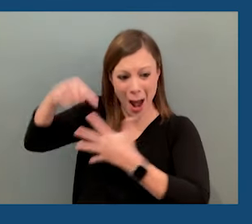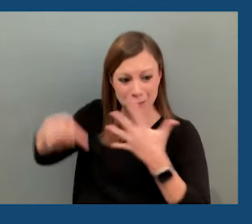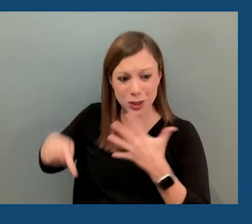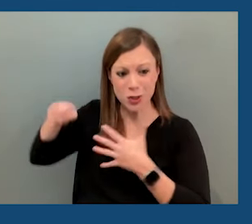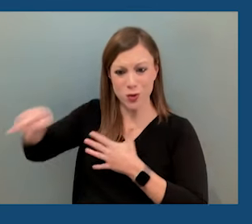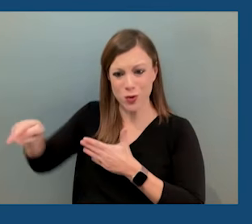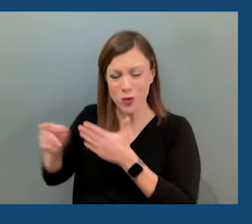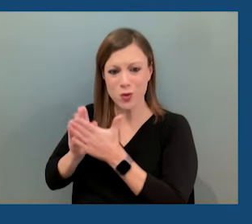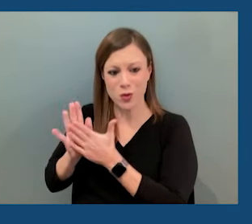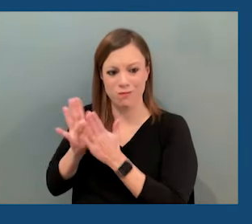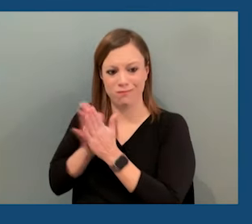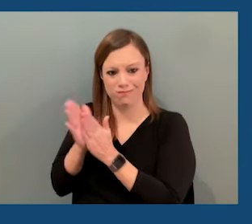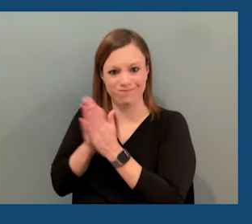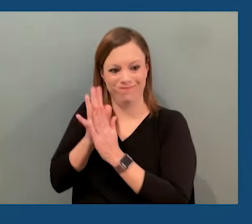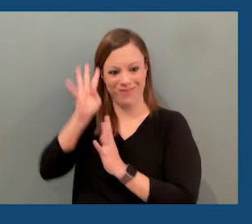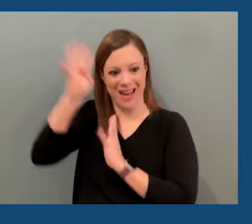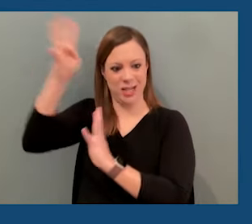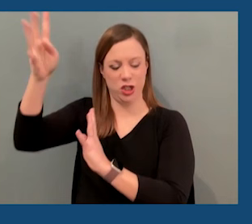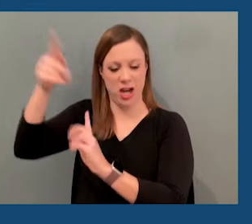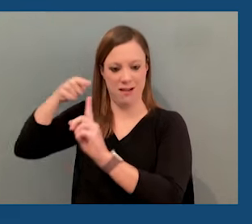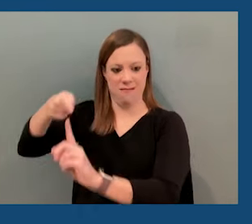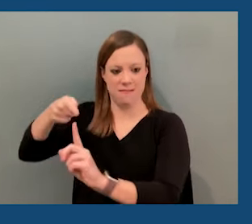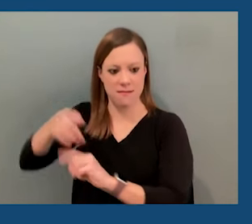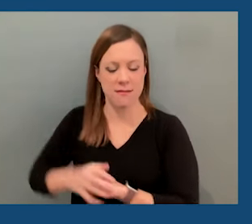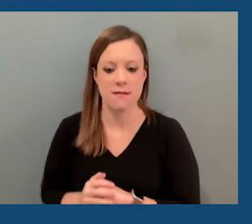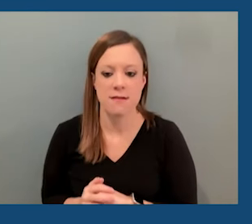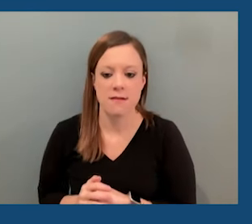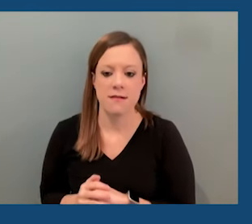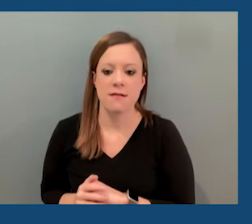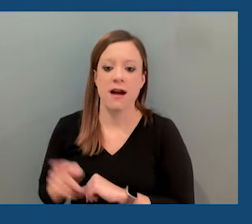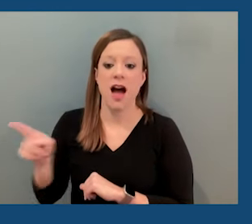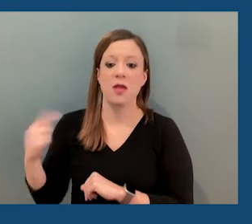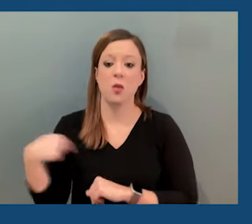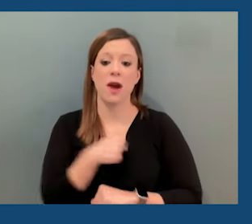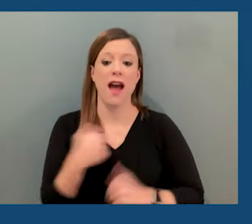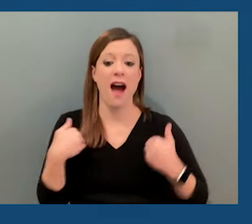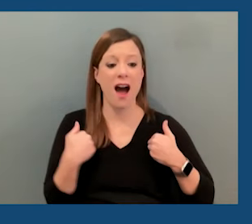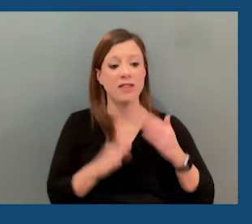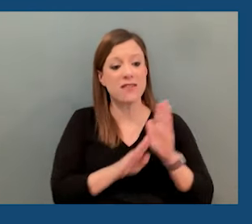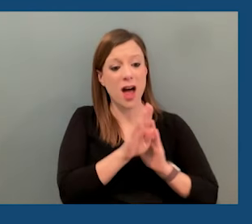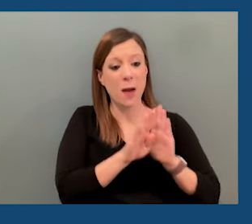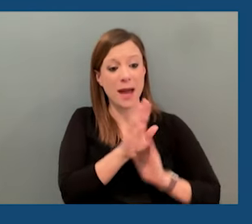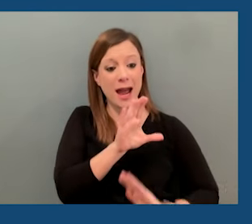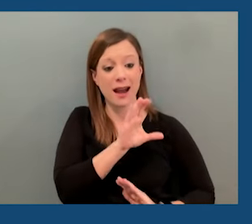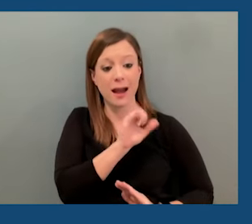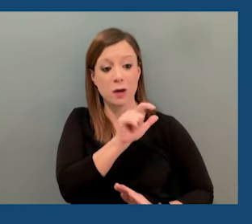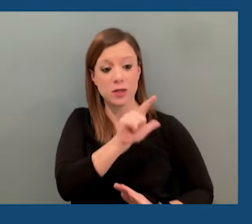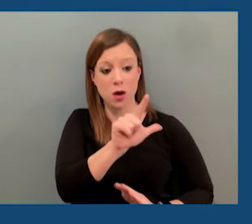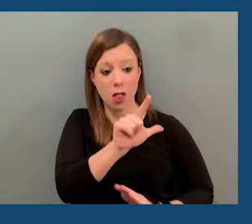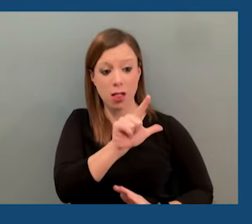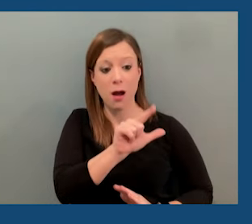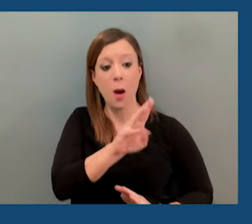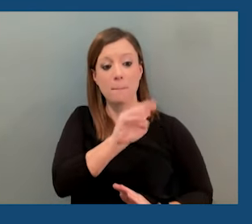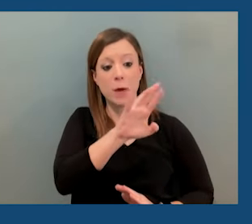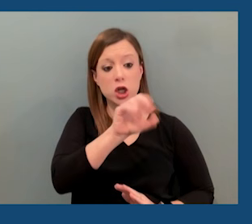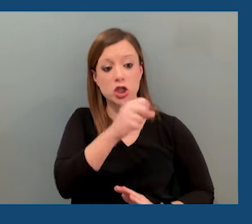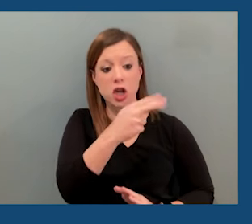George Latimer. We also have our co-chairs of the Regional Economic Development Council, Marcia Gordon, one of my dear friends. Thank you.